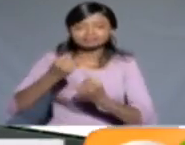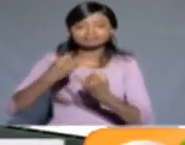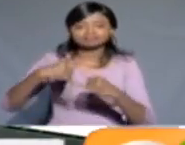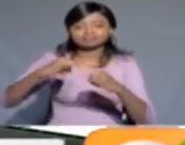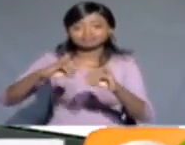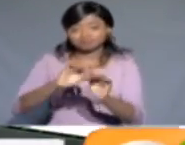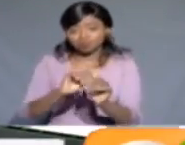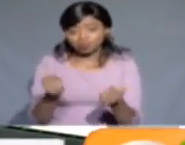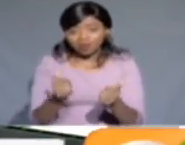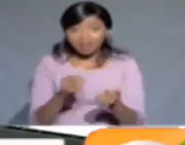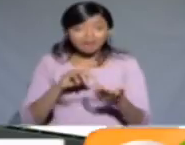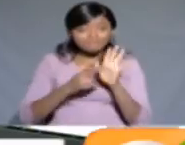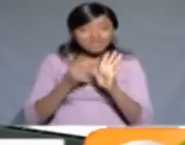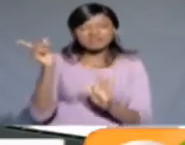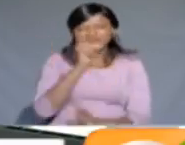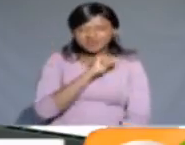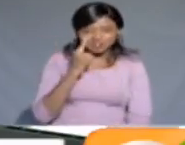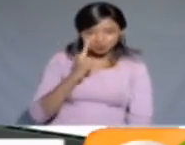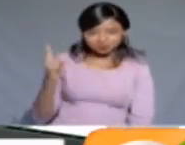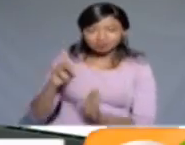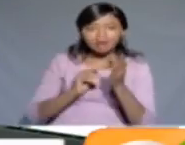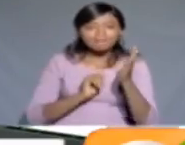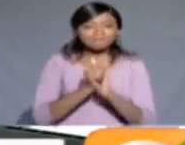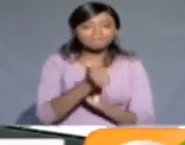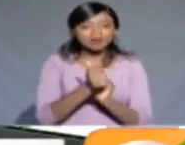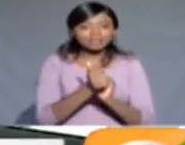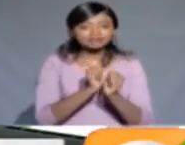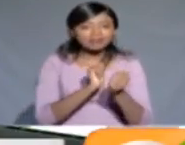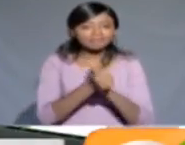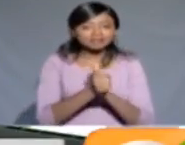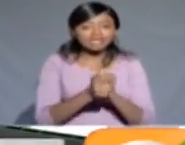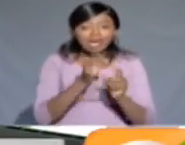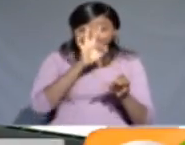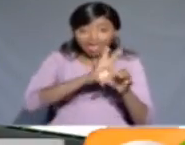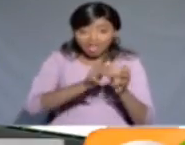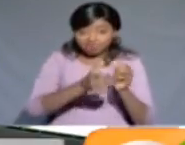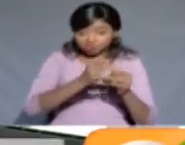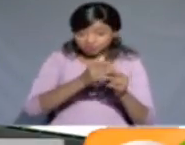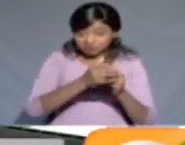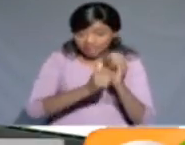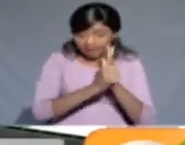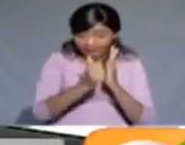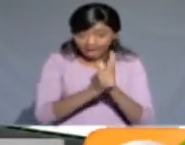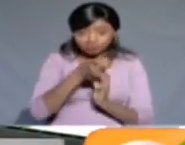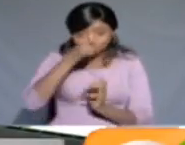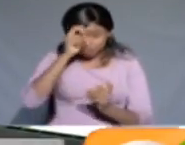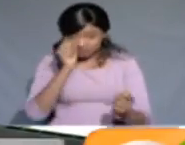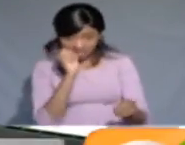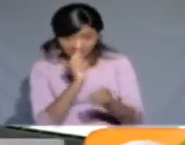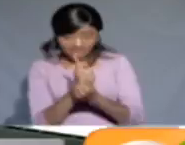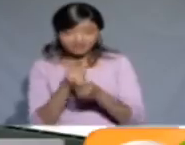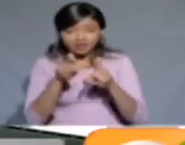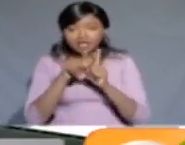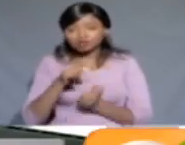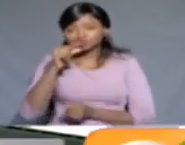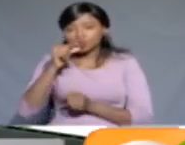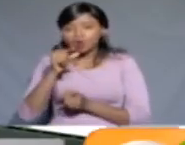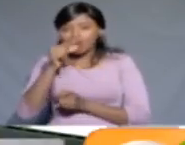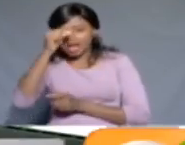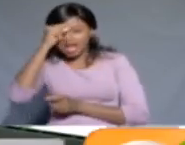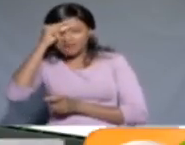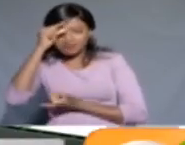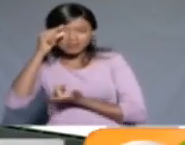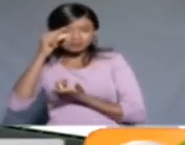that is exactly what they did right here with the passing of the Elections Act 2011 and the County Governments Act